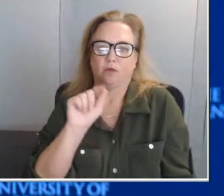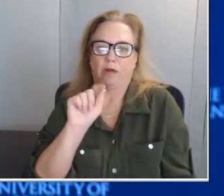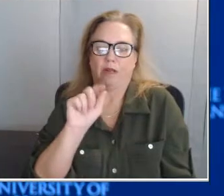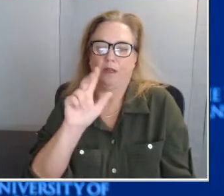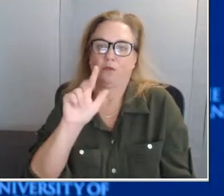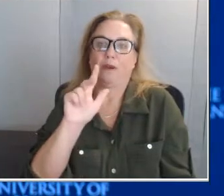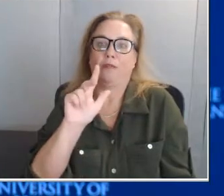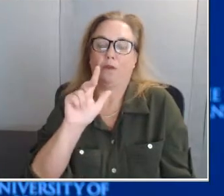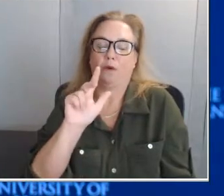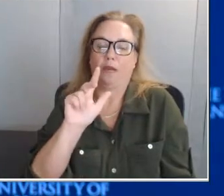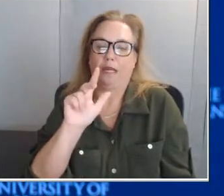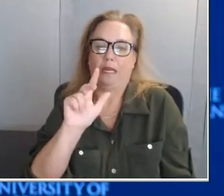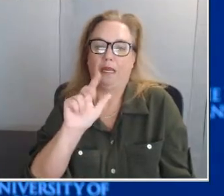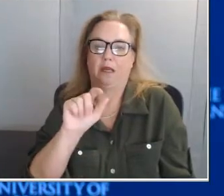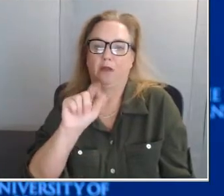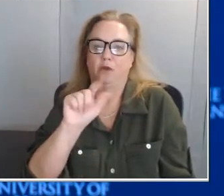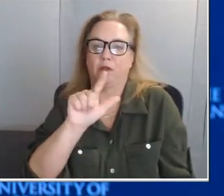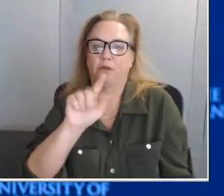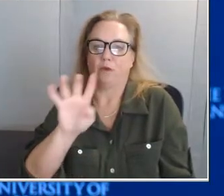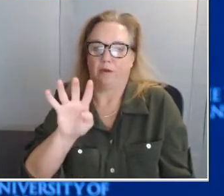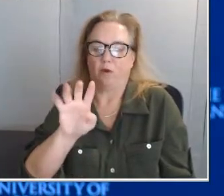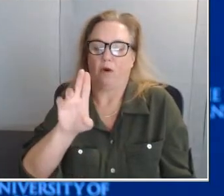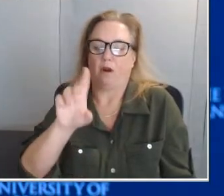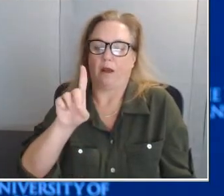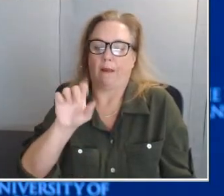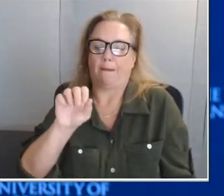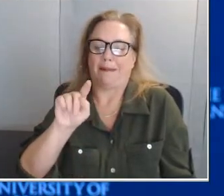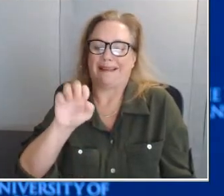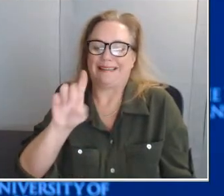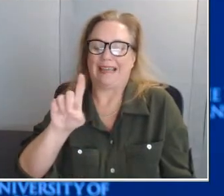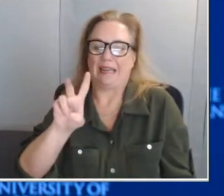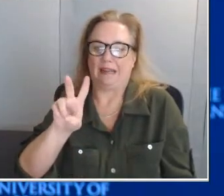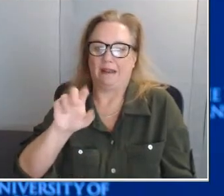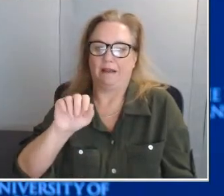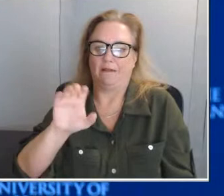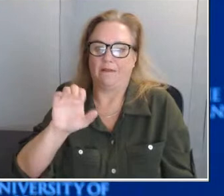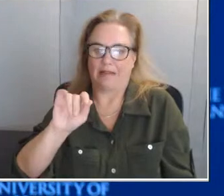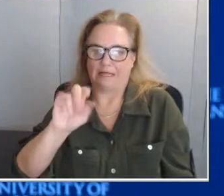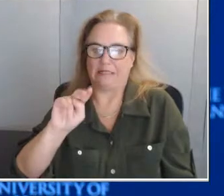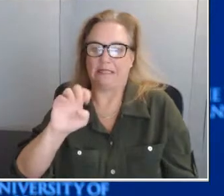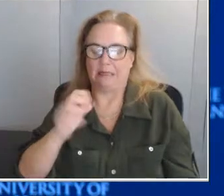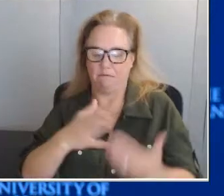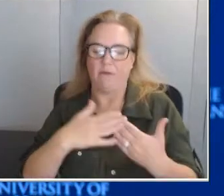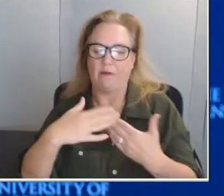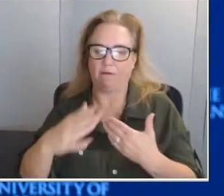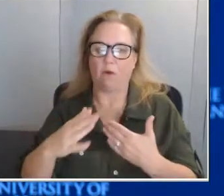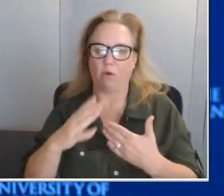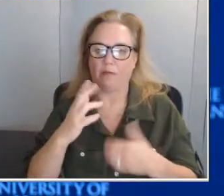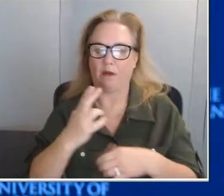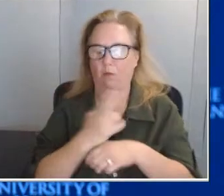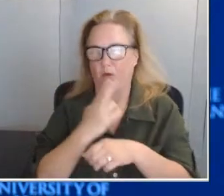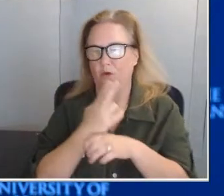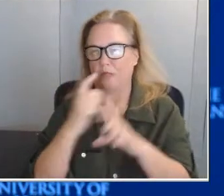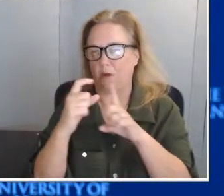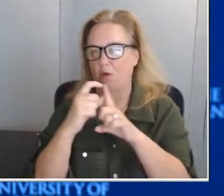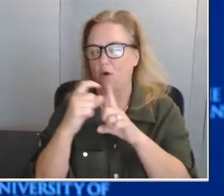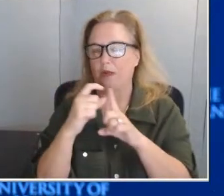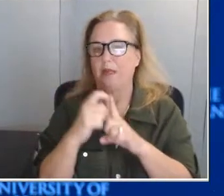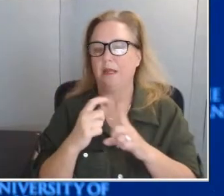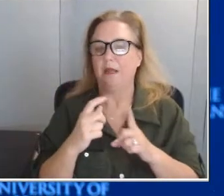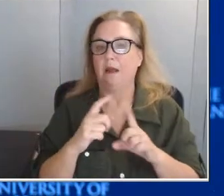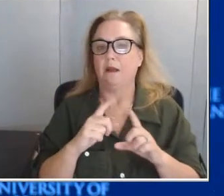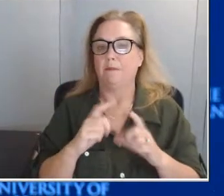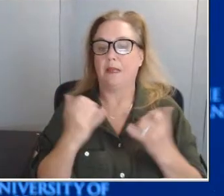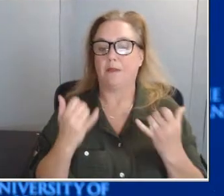2023-2024 formulation or updated vaccine. I think we can expect that moving forward. And again, luckily right now with the